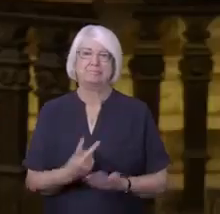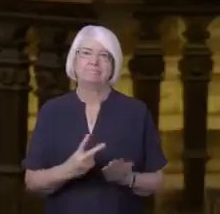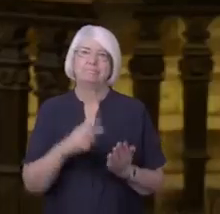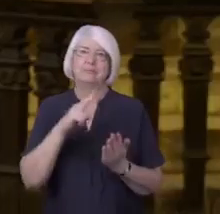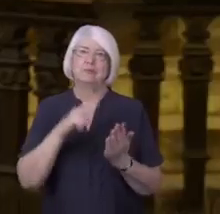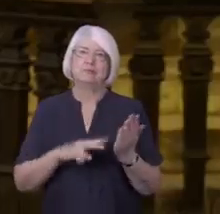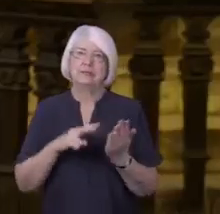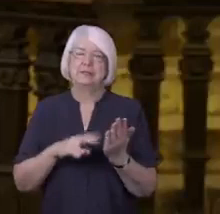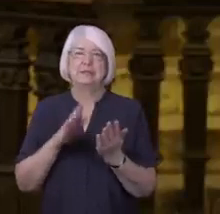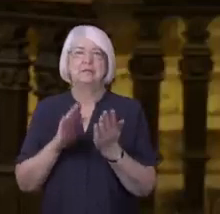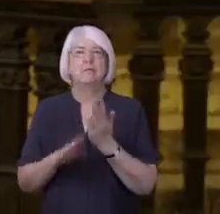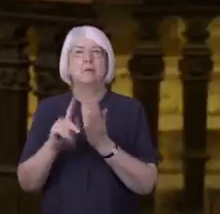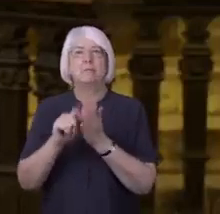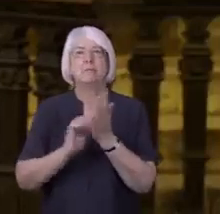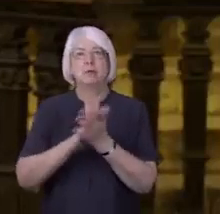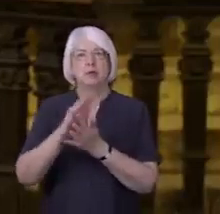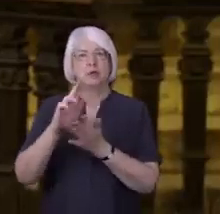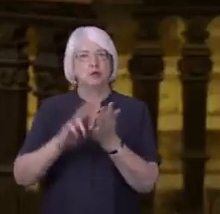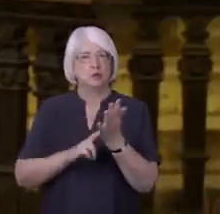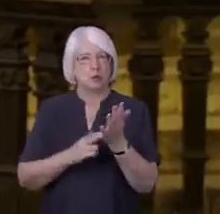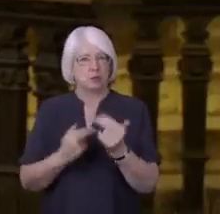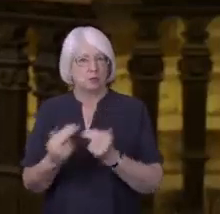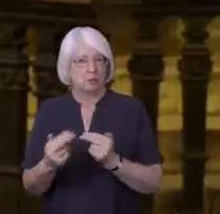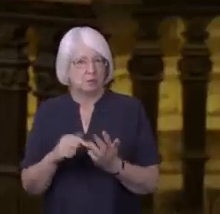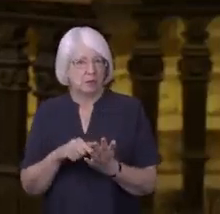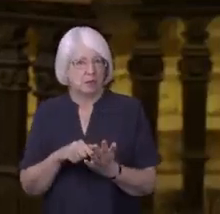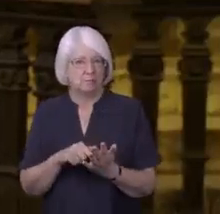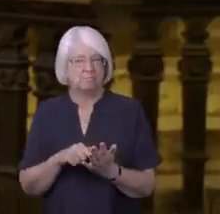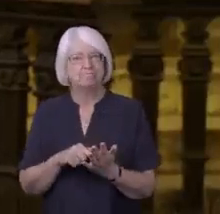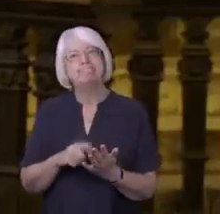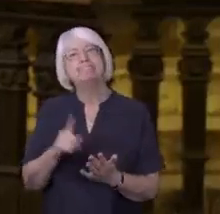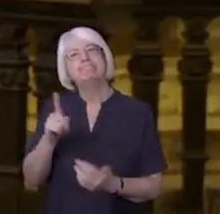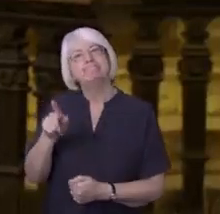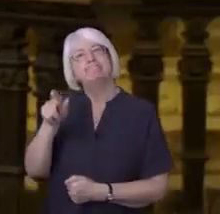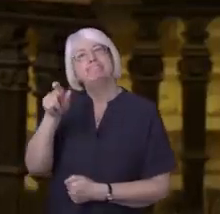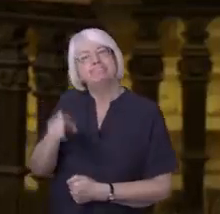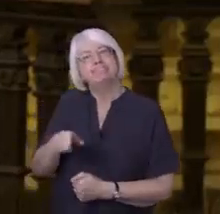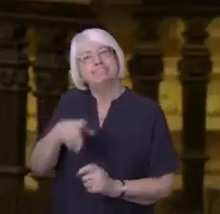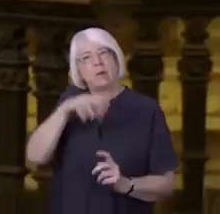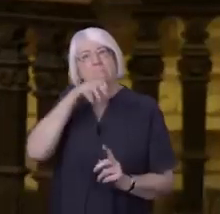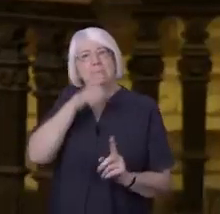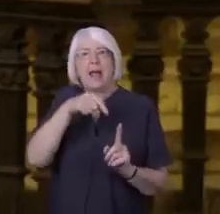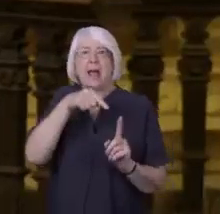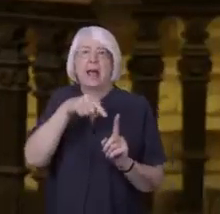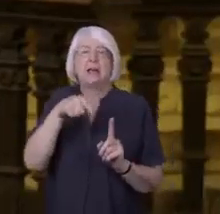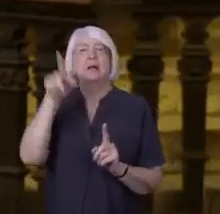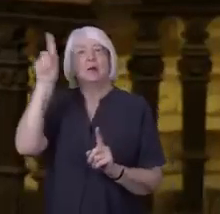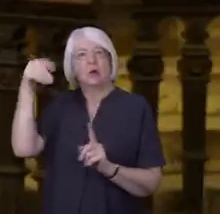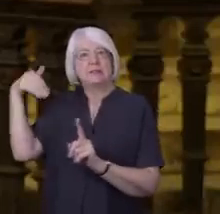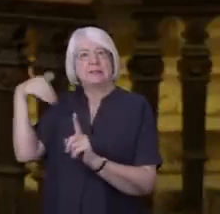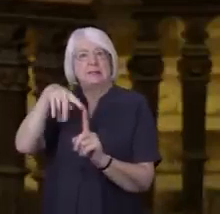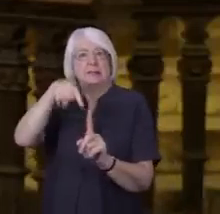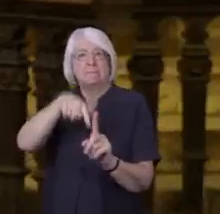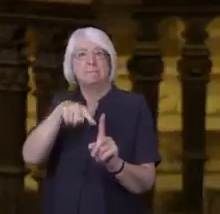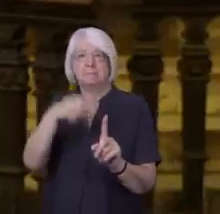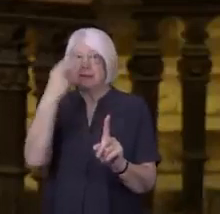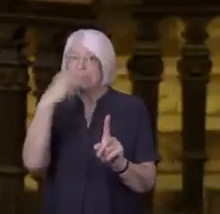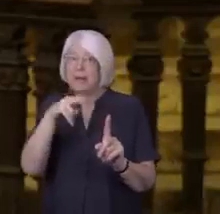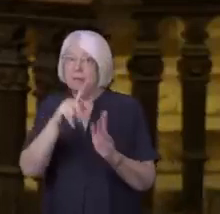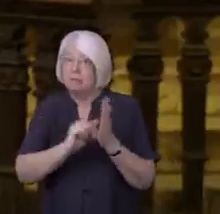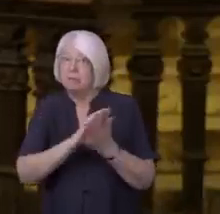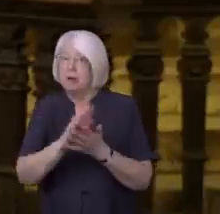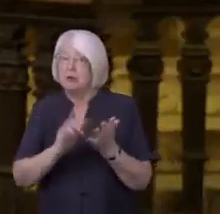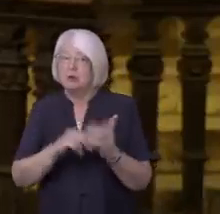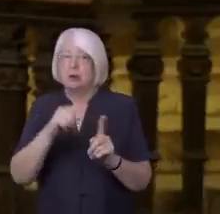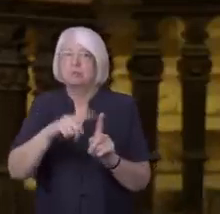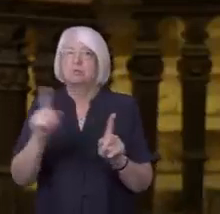Reading from the Gospel of John. There was a man sent from God whose name was John. He came as a